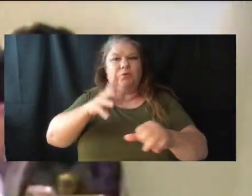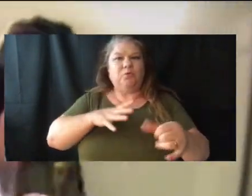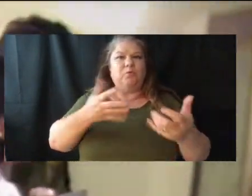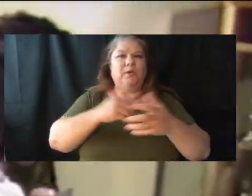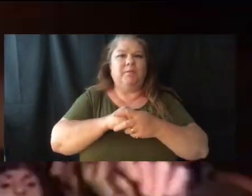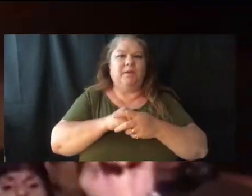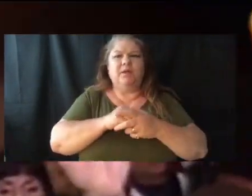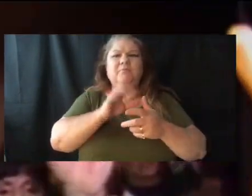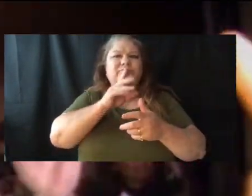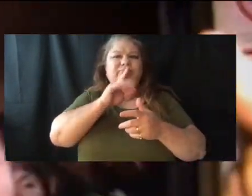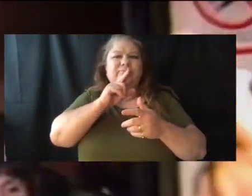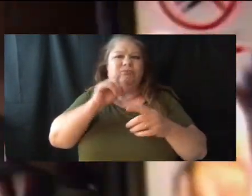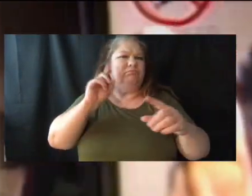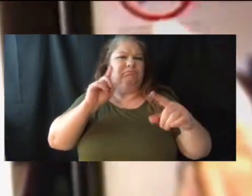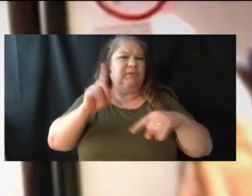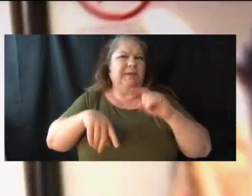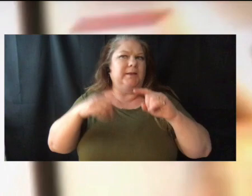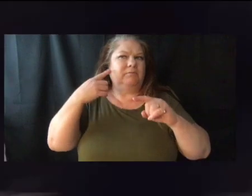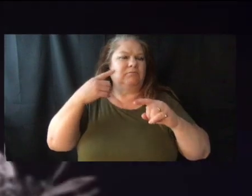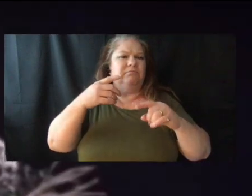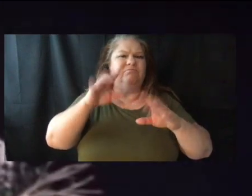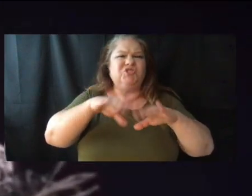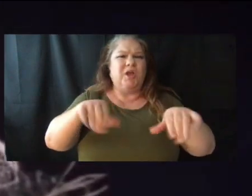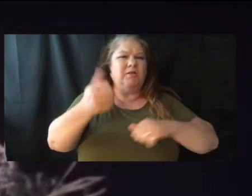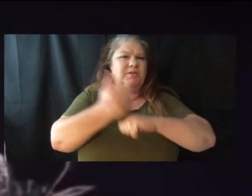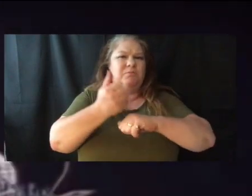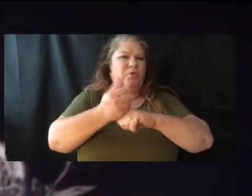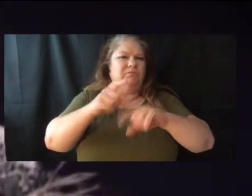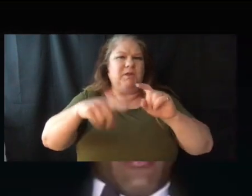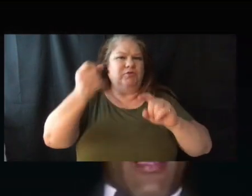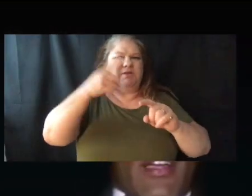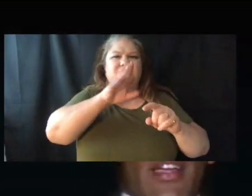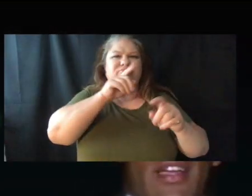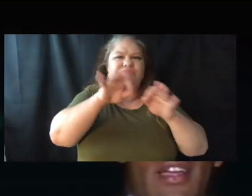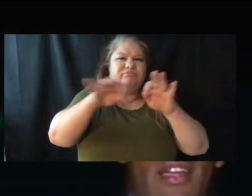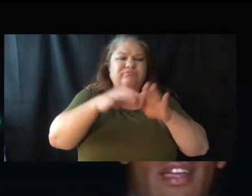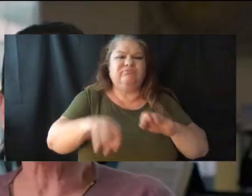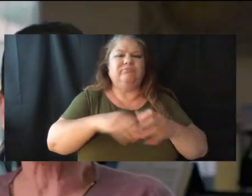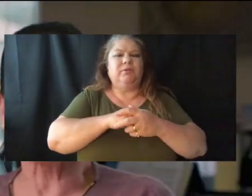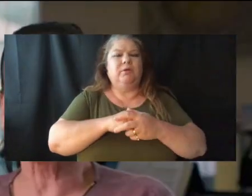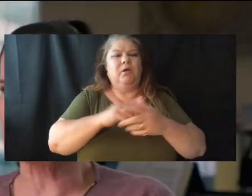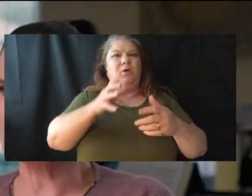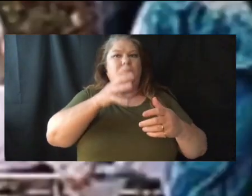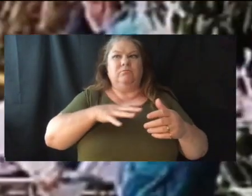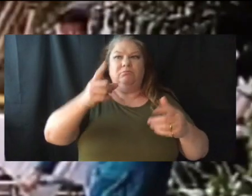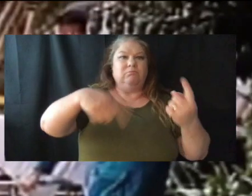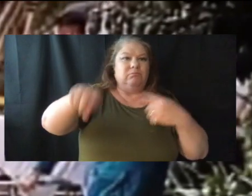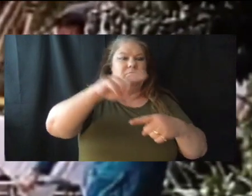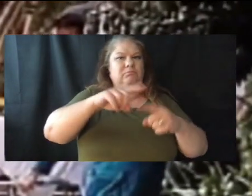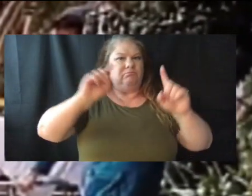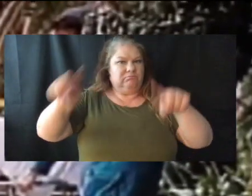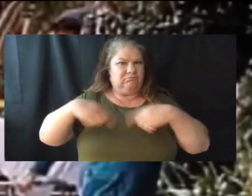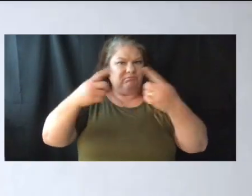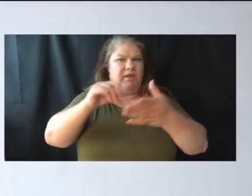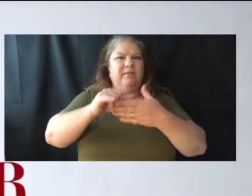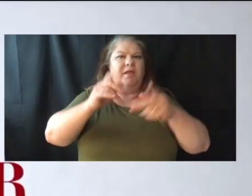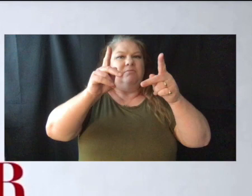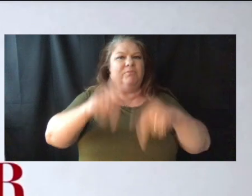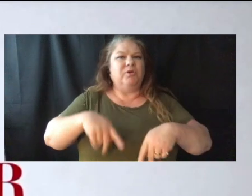to arrest these fathers who are not paying their child support. If it wouldn't have been for Gloria, Nicole would have always been just that person on the